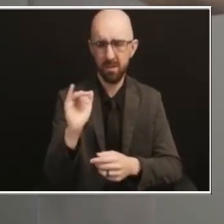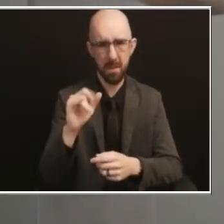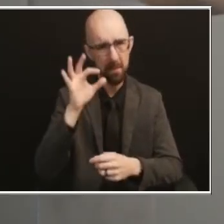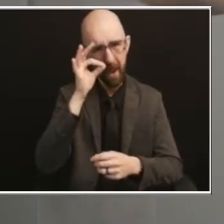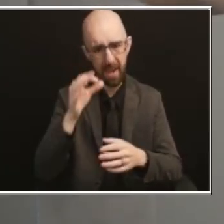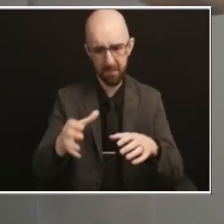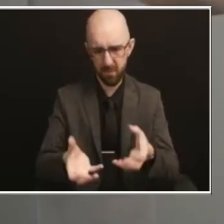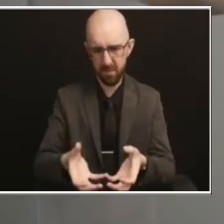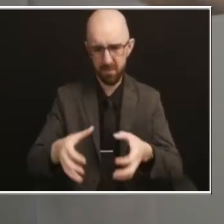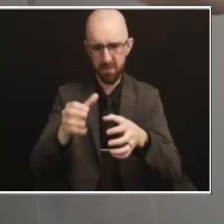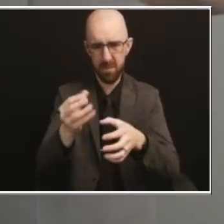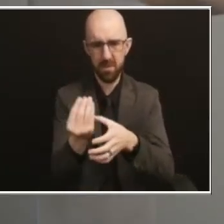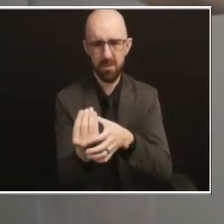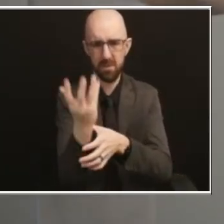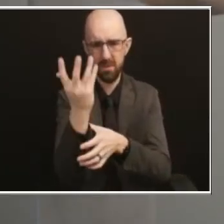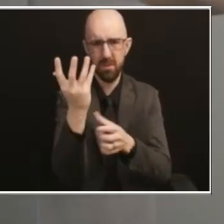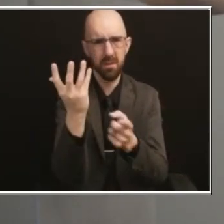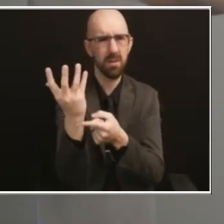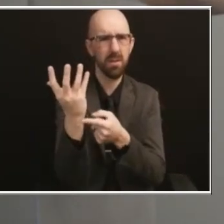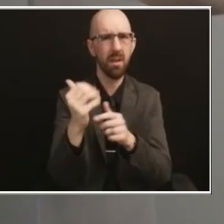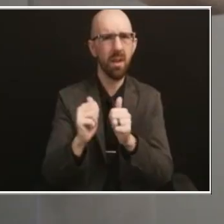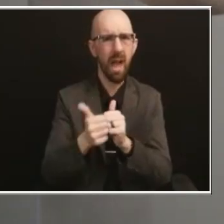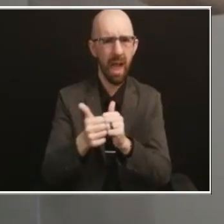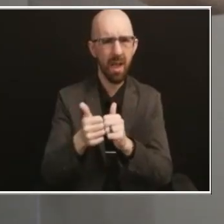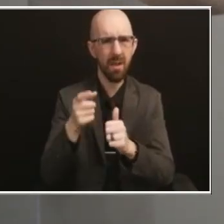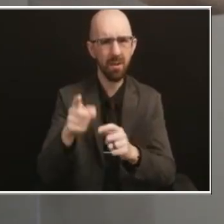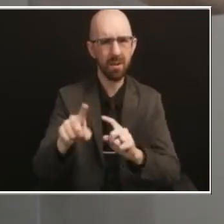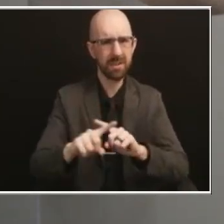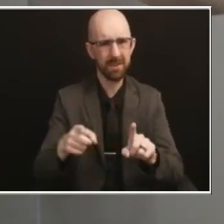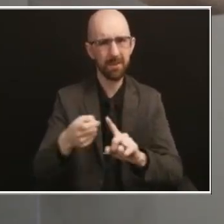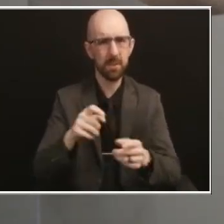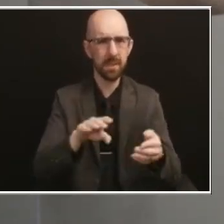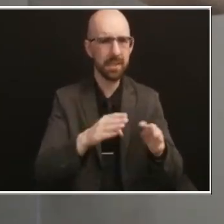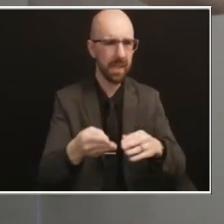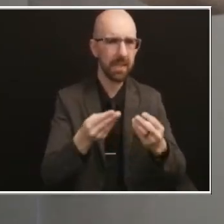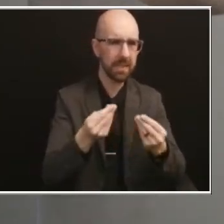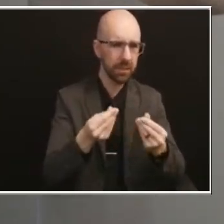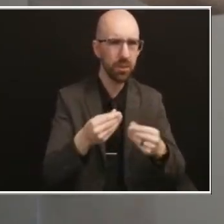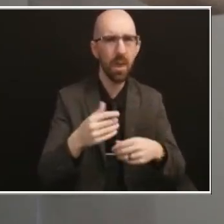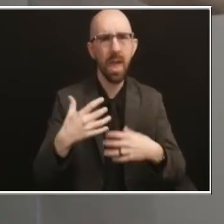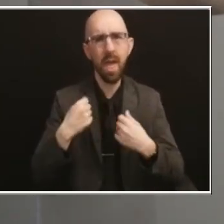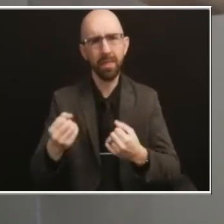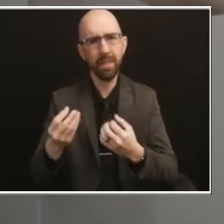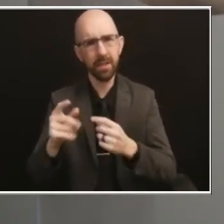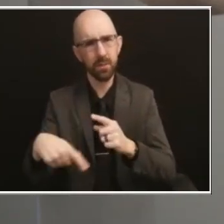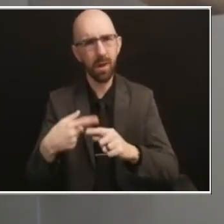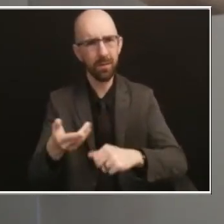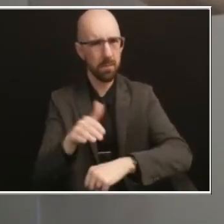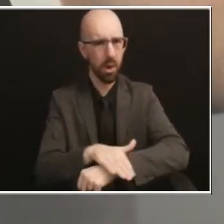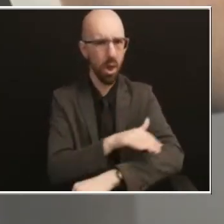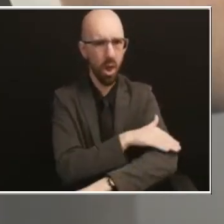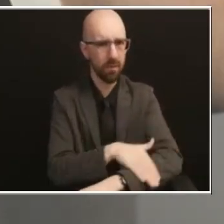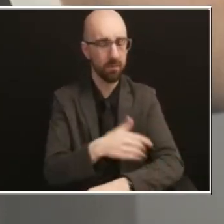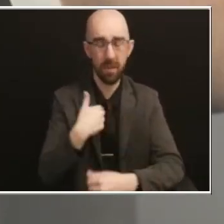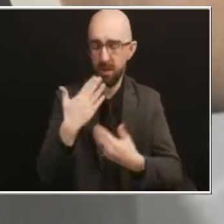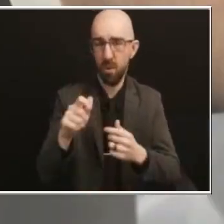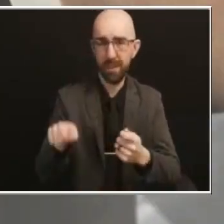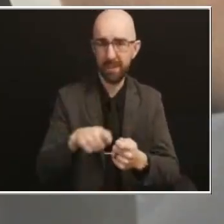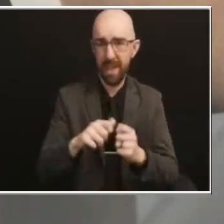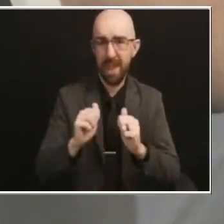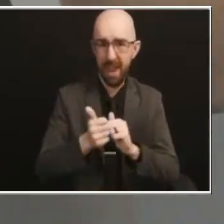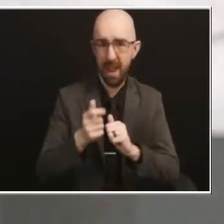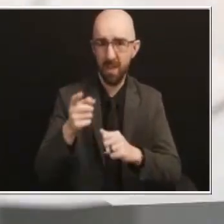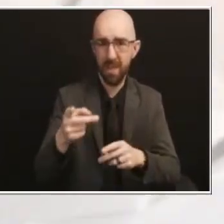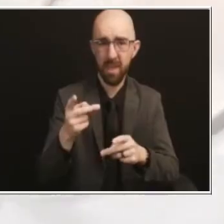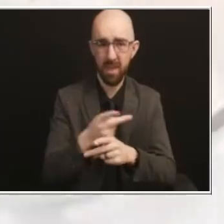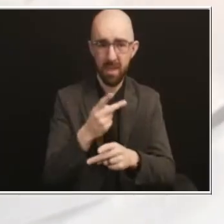is this able to differ from the dead tissue and the healthy tissue when you put it on? Yeah, so I don't know exactly how they quite made the link, but